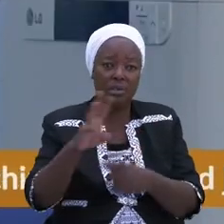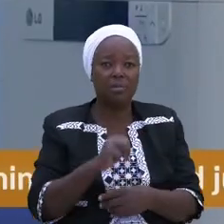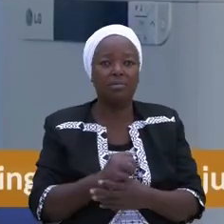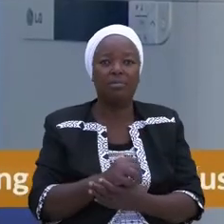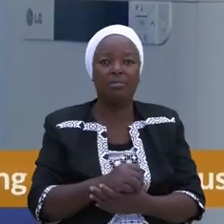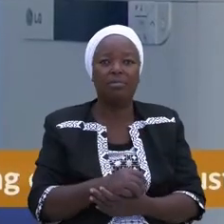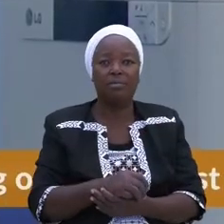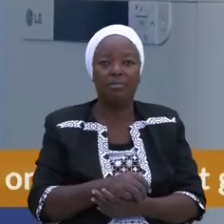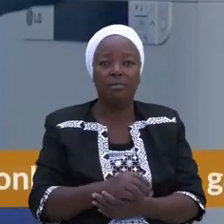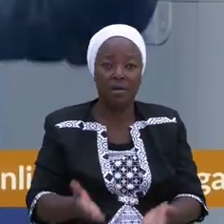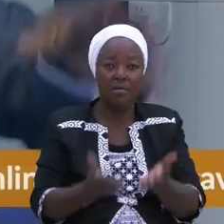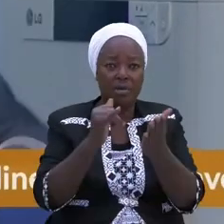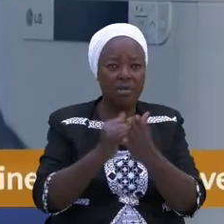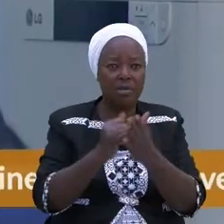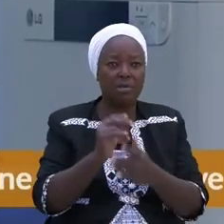Wave it up.